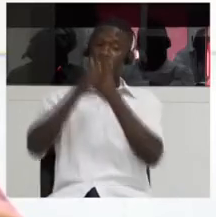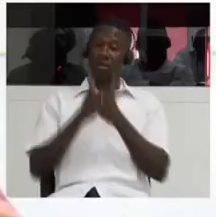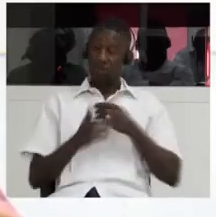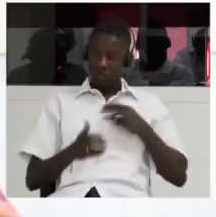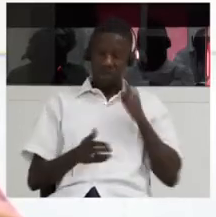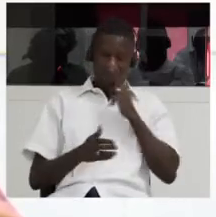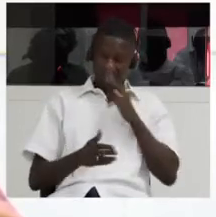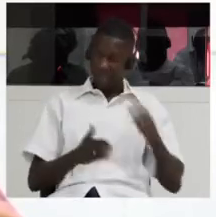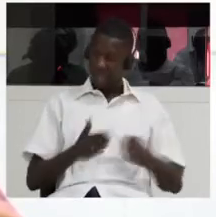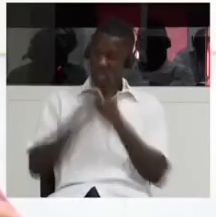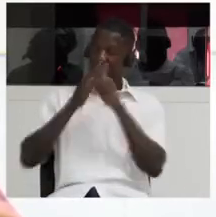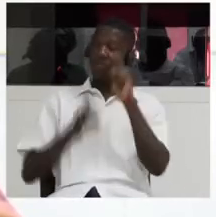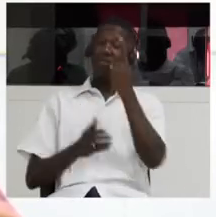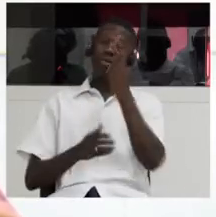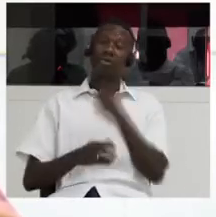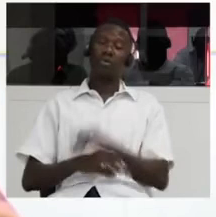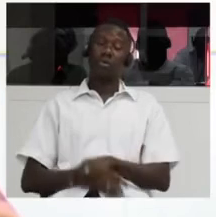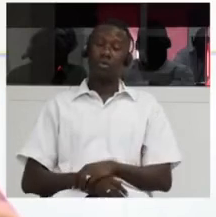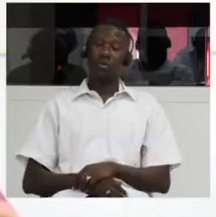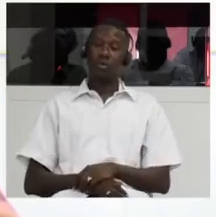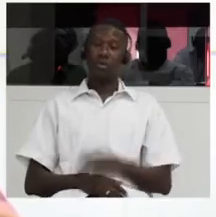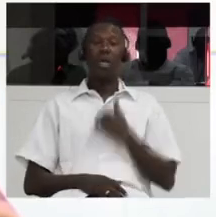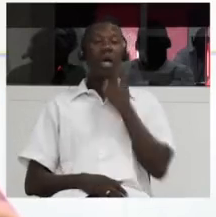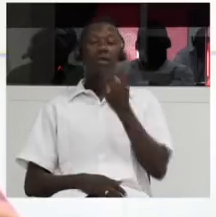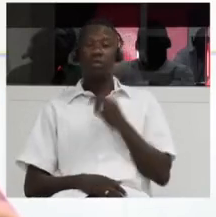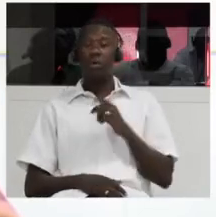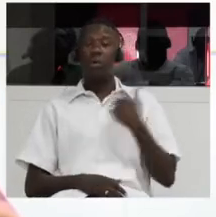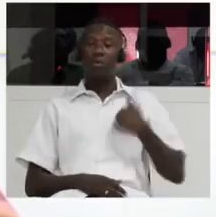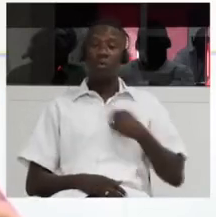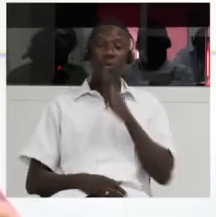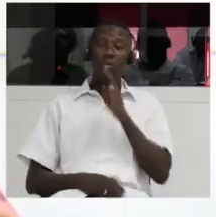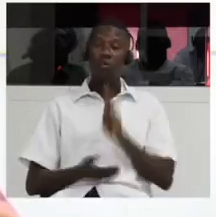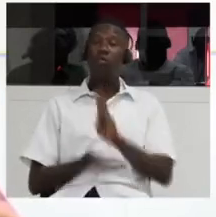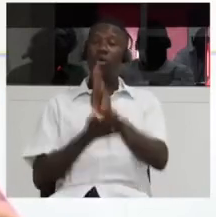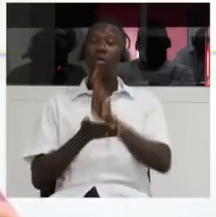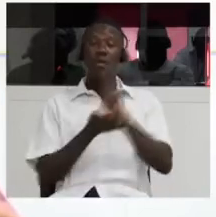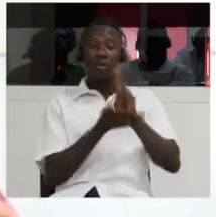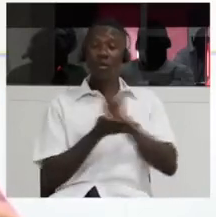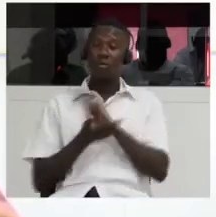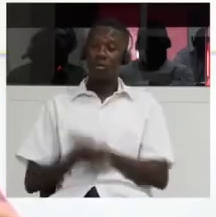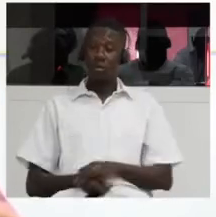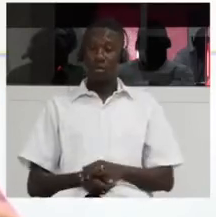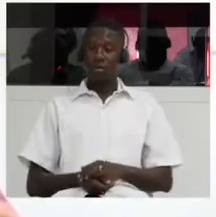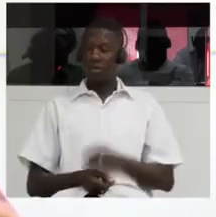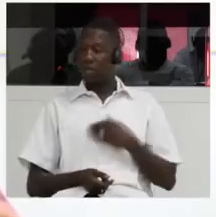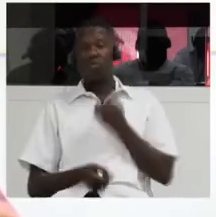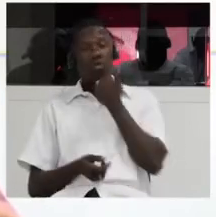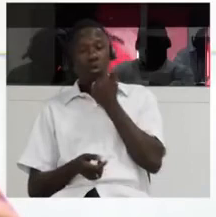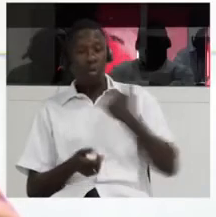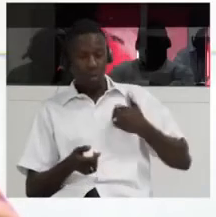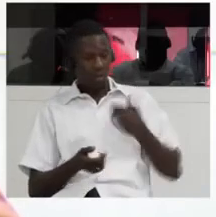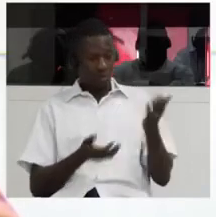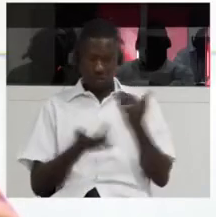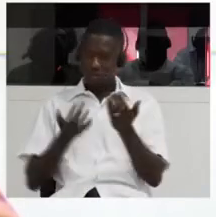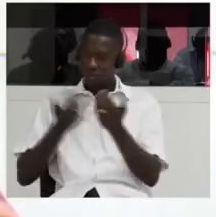So we asked for volunteers, then a number of people came out, including